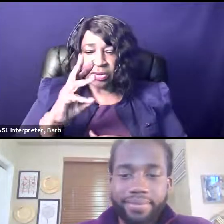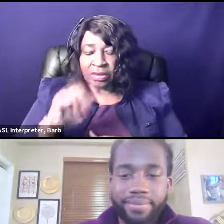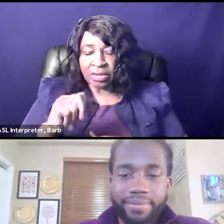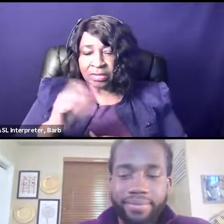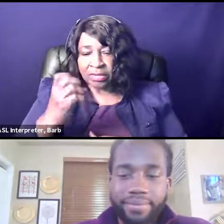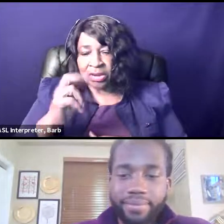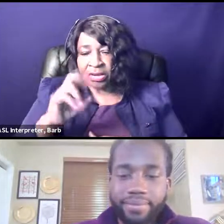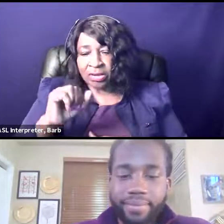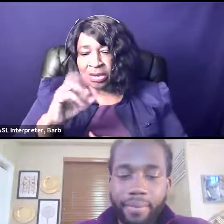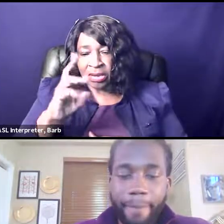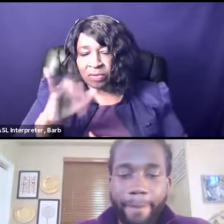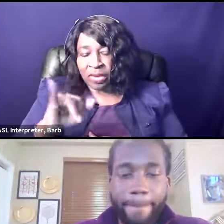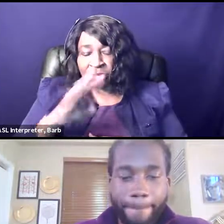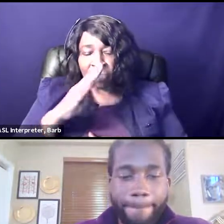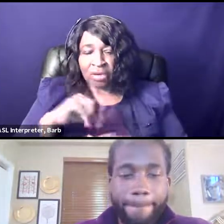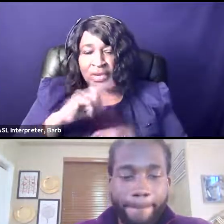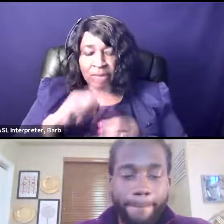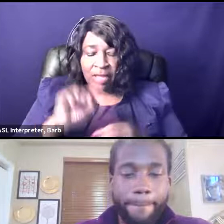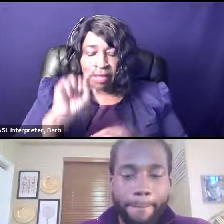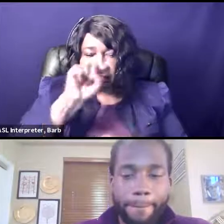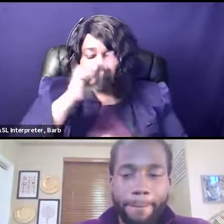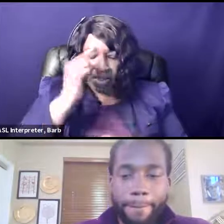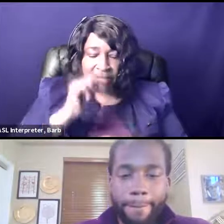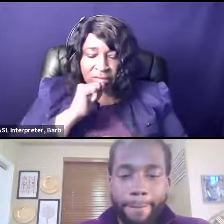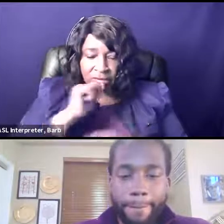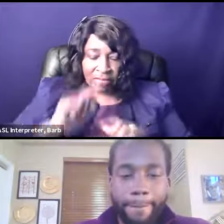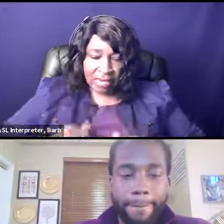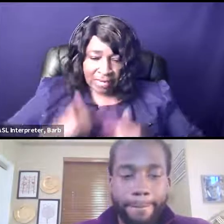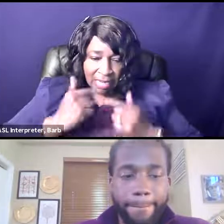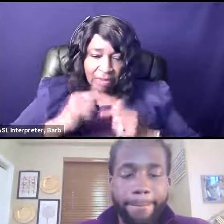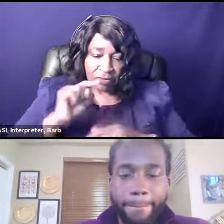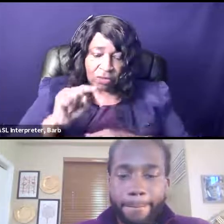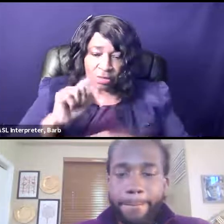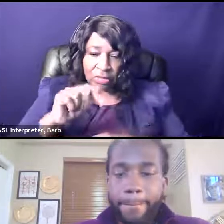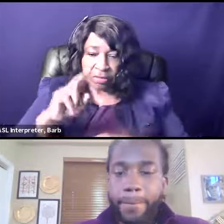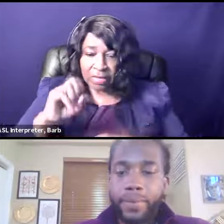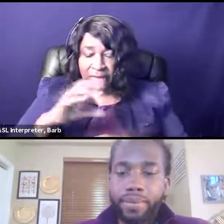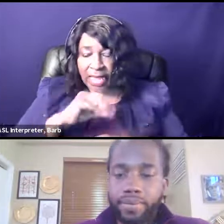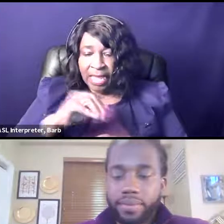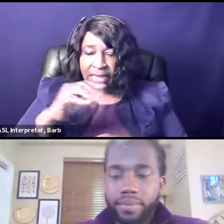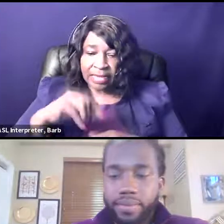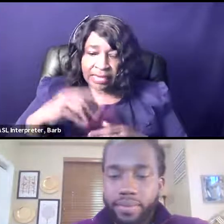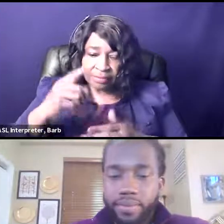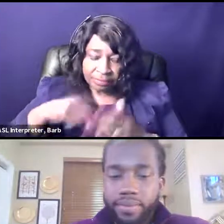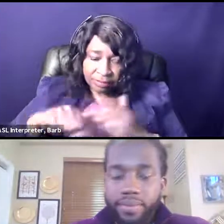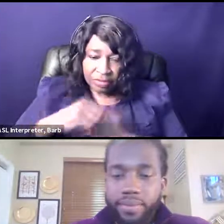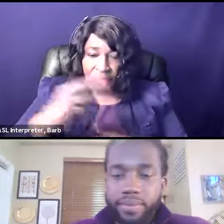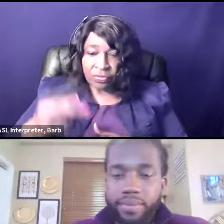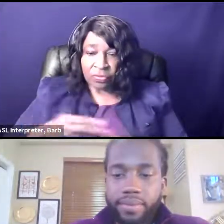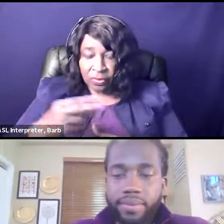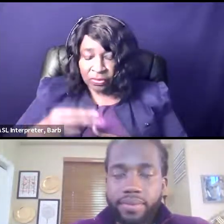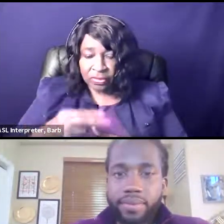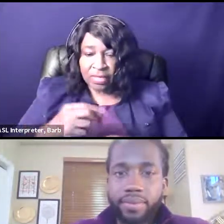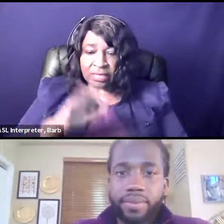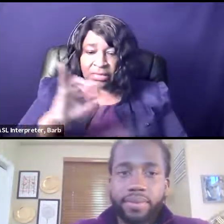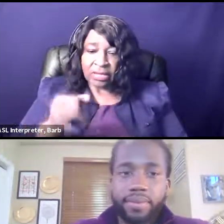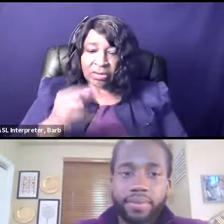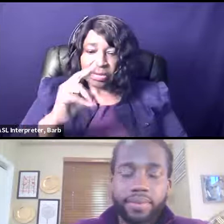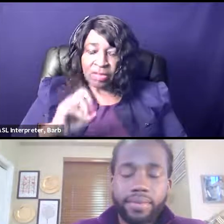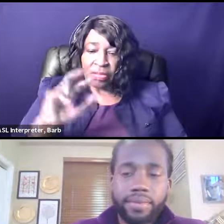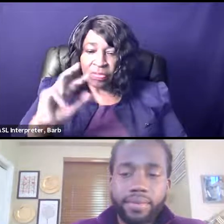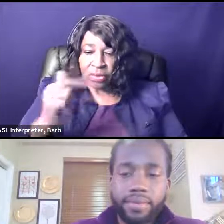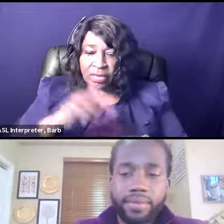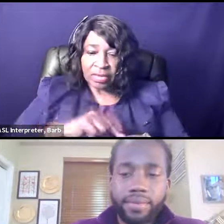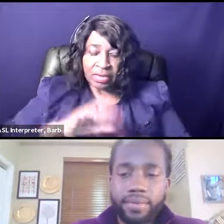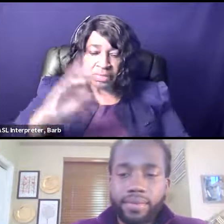sacred life. You do not want to miss it. Check it out right here on our YouTube channel. And next Thursday, 1 week from today, Thursday, June 3rd at 6